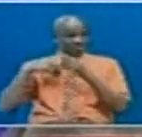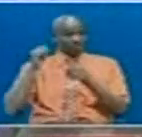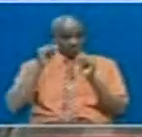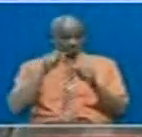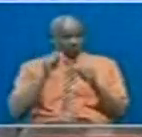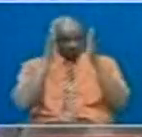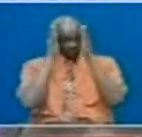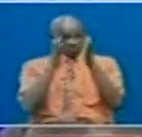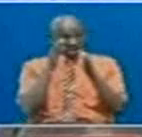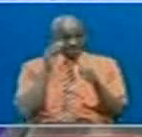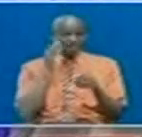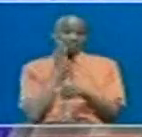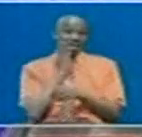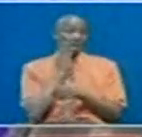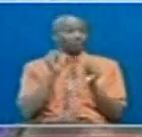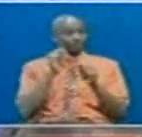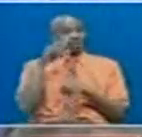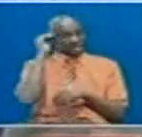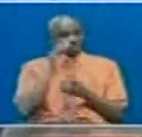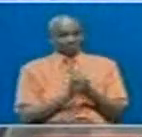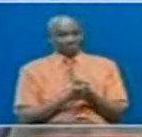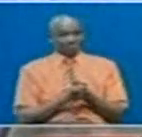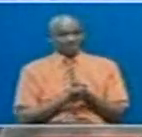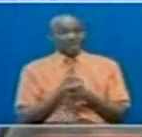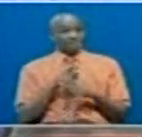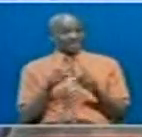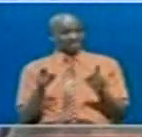more attention to my mother, maybe I would.